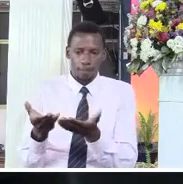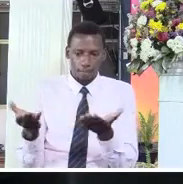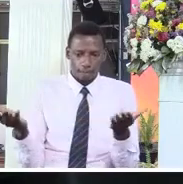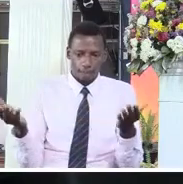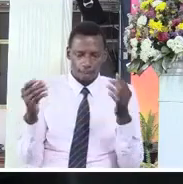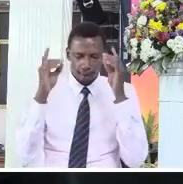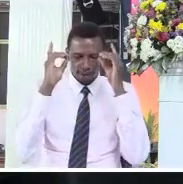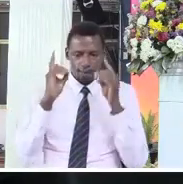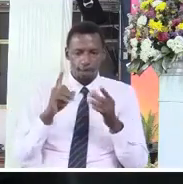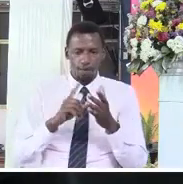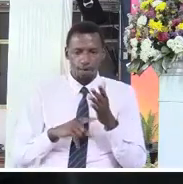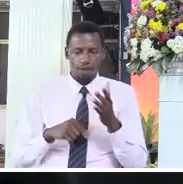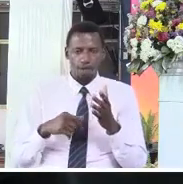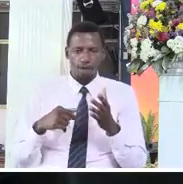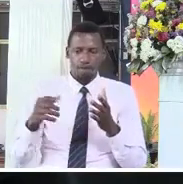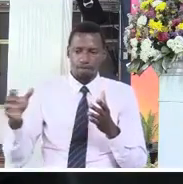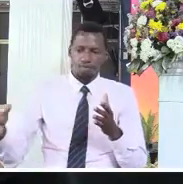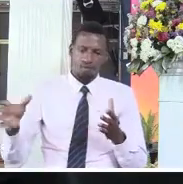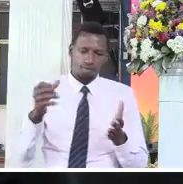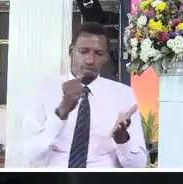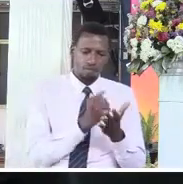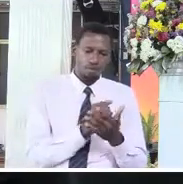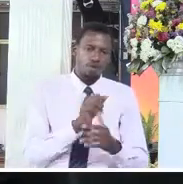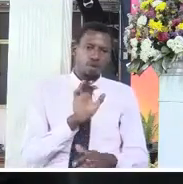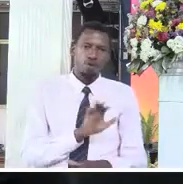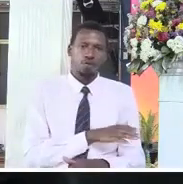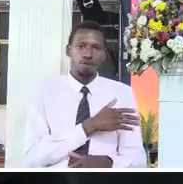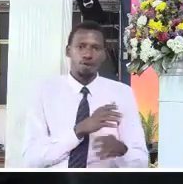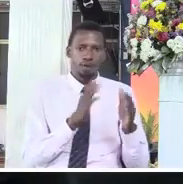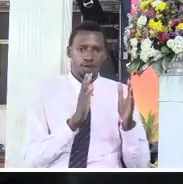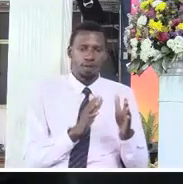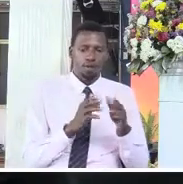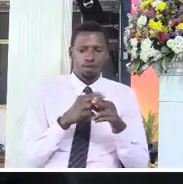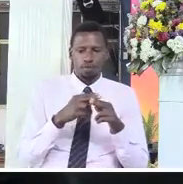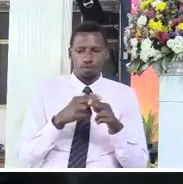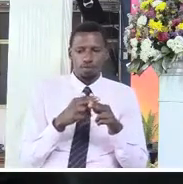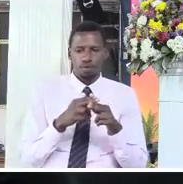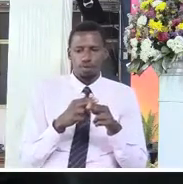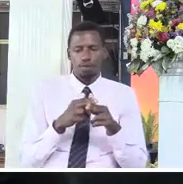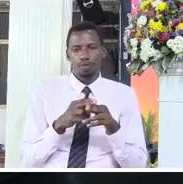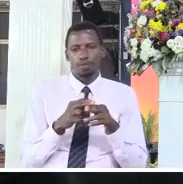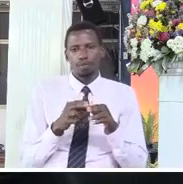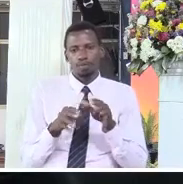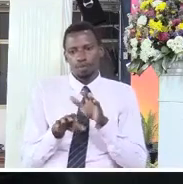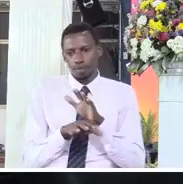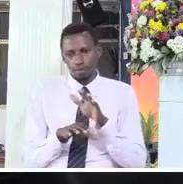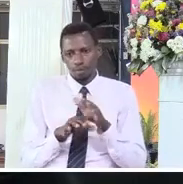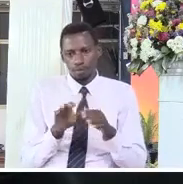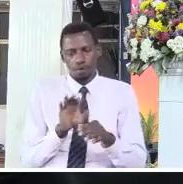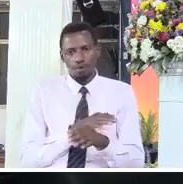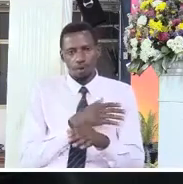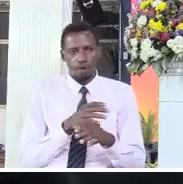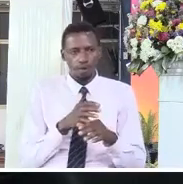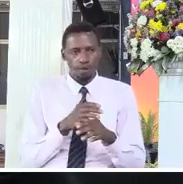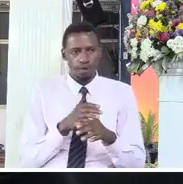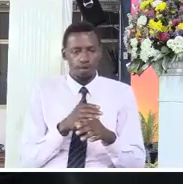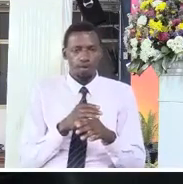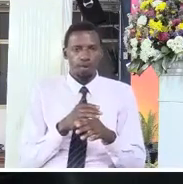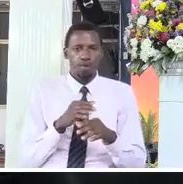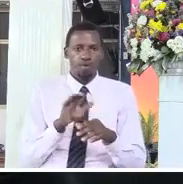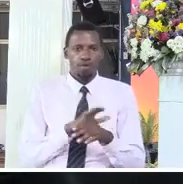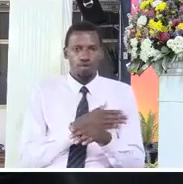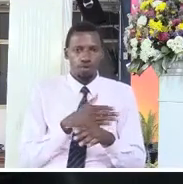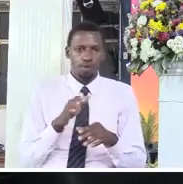they decided to just put me as a chorister, and soon I was an assistant choir director, I was an assistant music director, then a